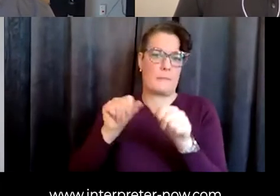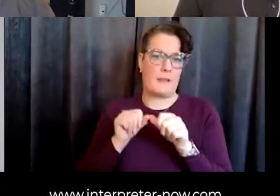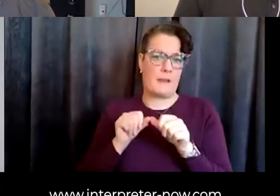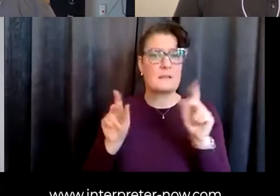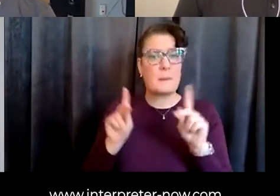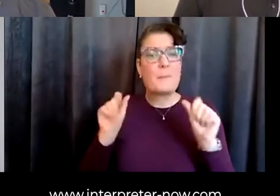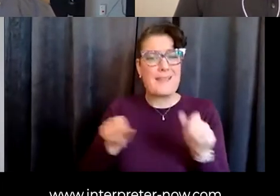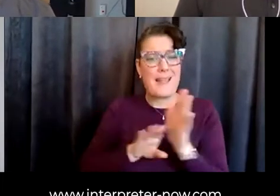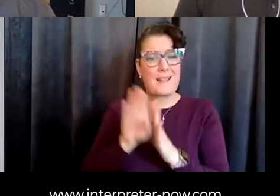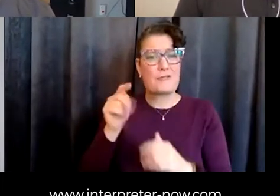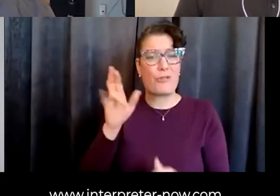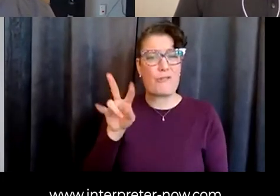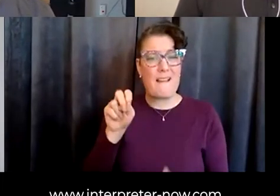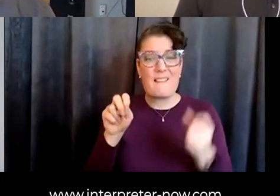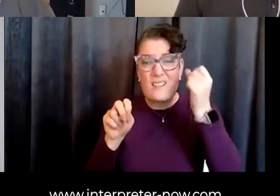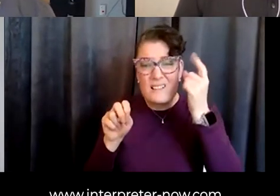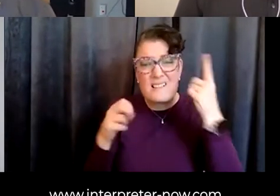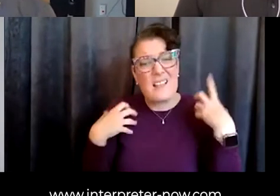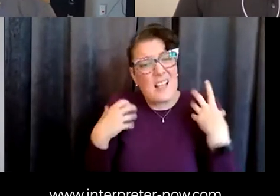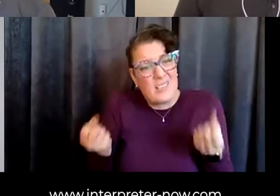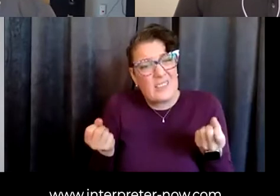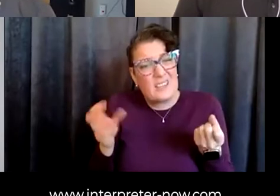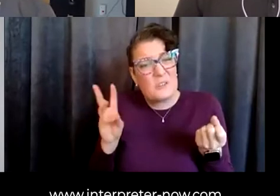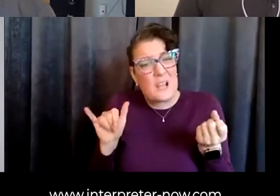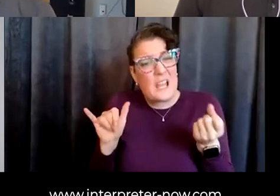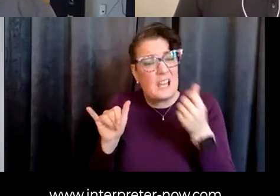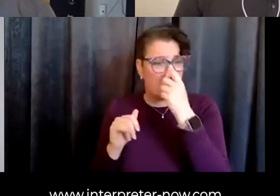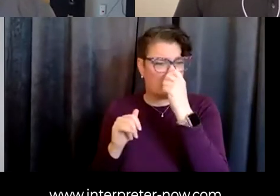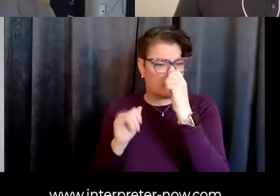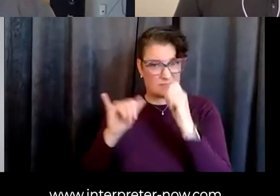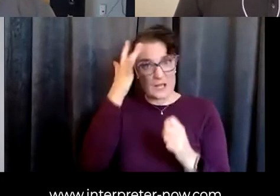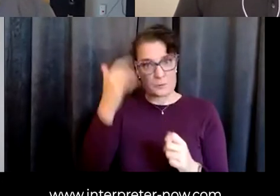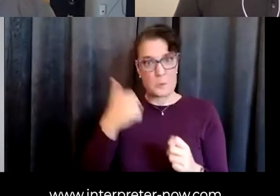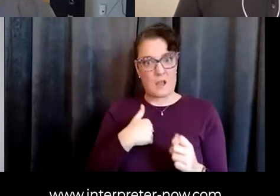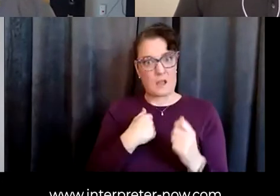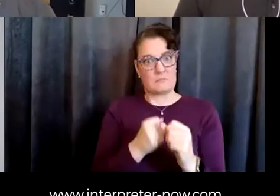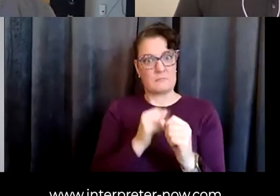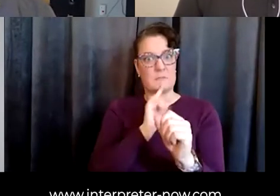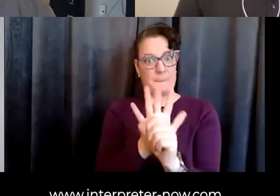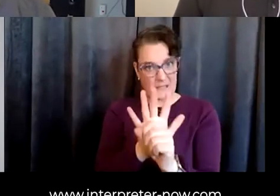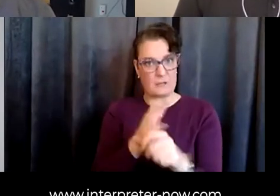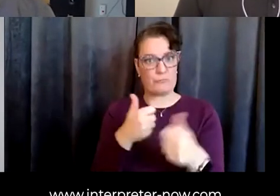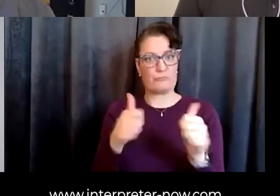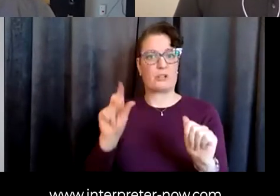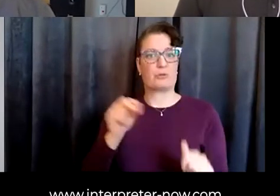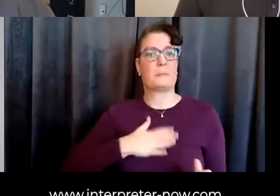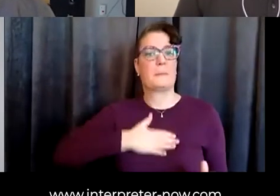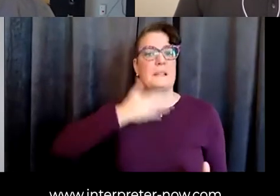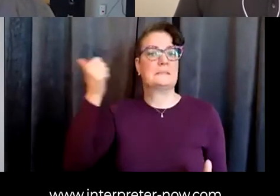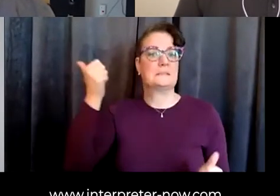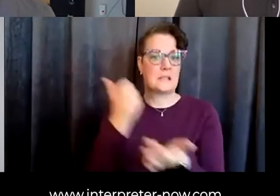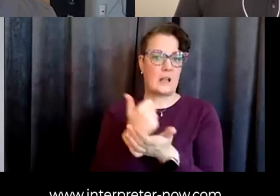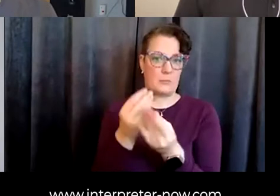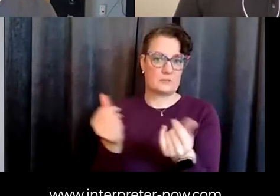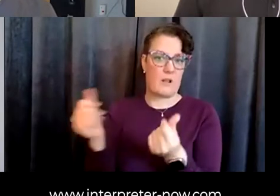to do so in a healthy way. And so that's why I'm really committed to trying to do my best to help solve these